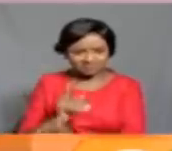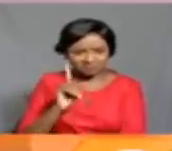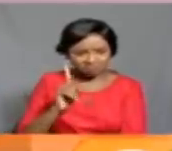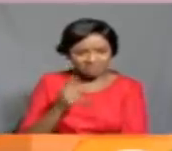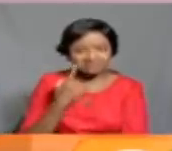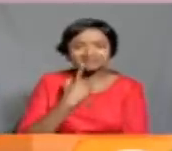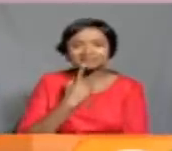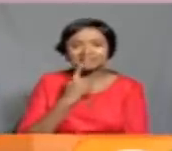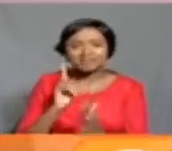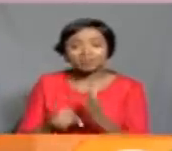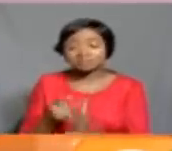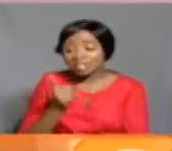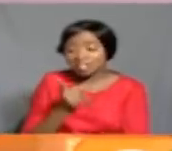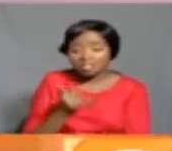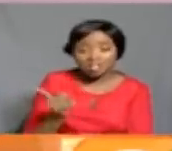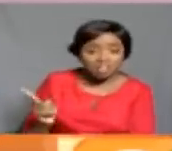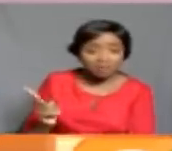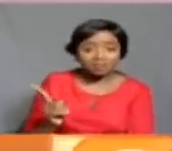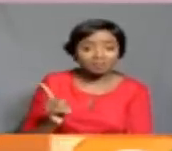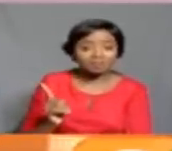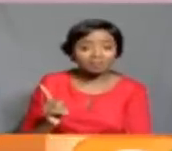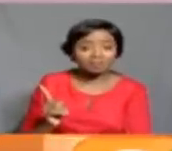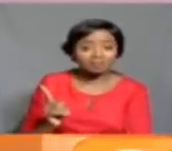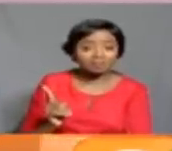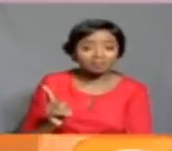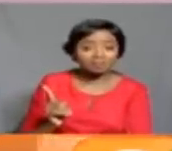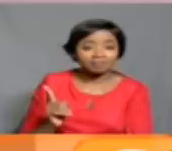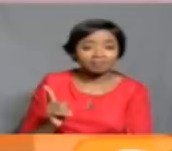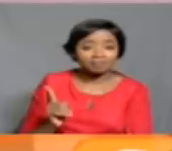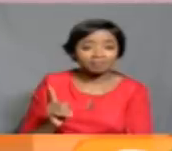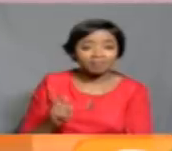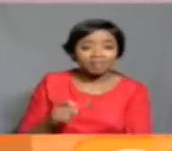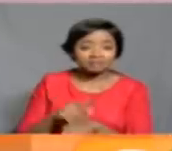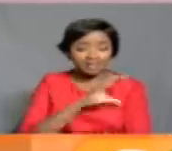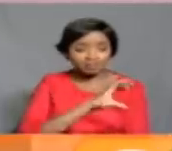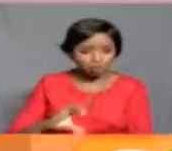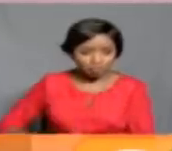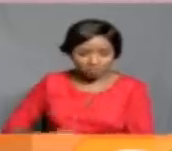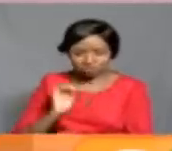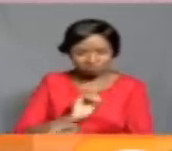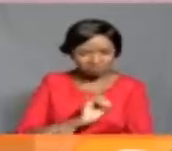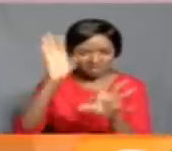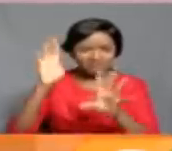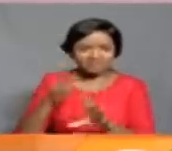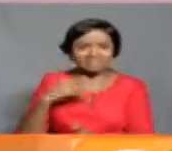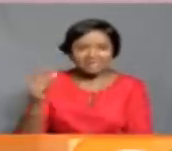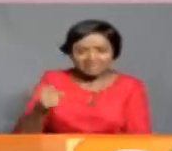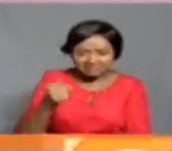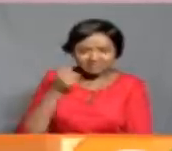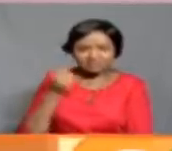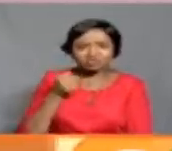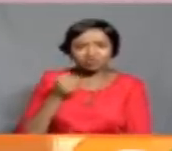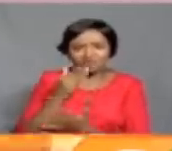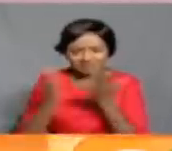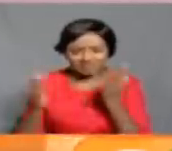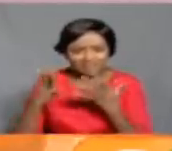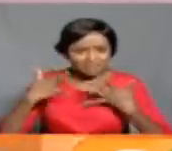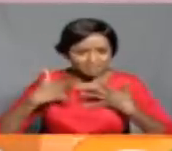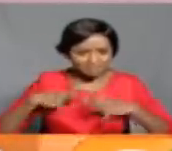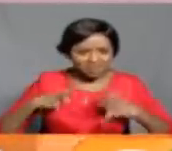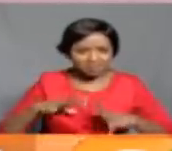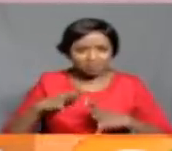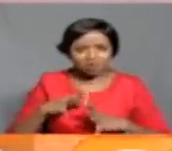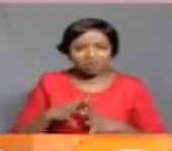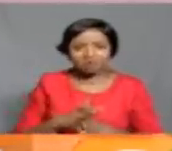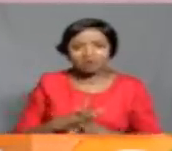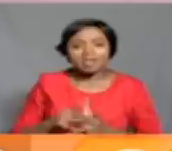actually they had not, when the commission clarified that suspension of certain individuals by